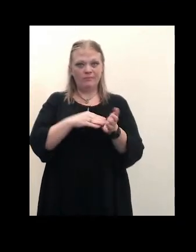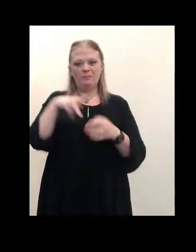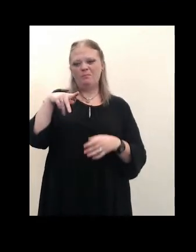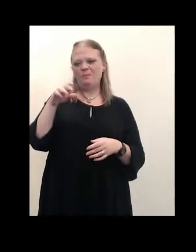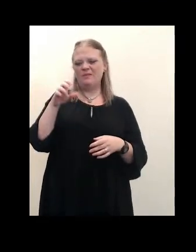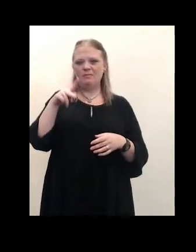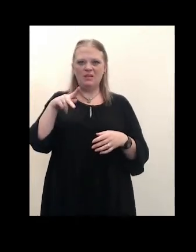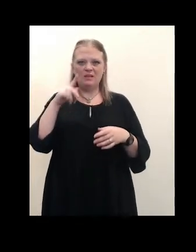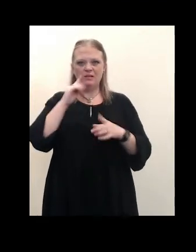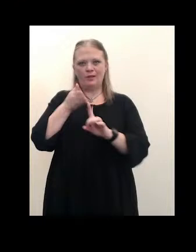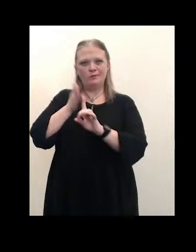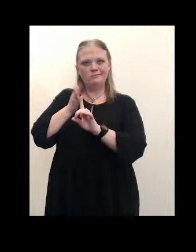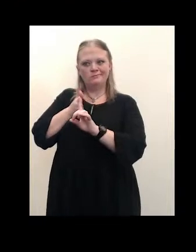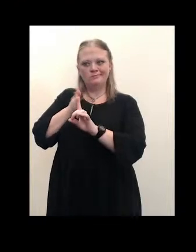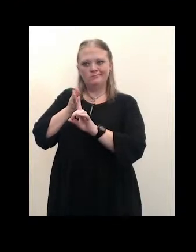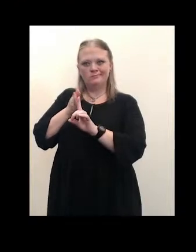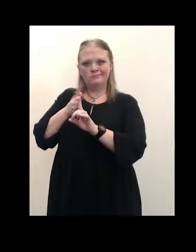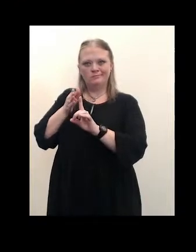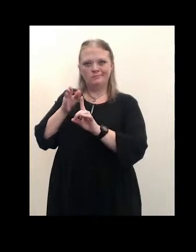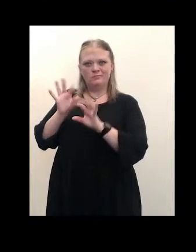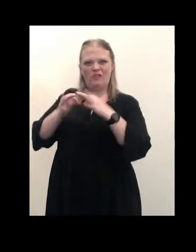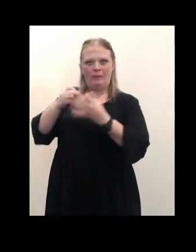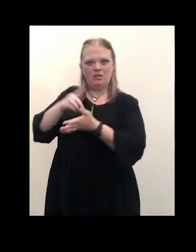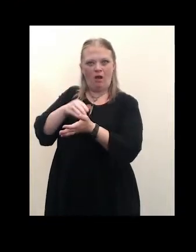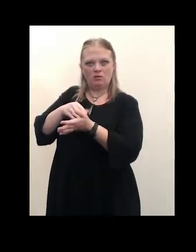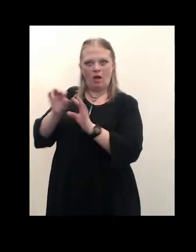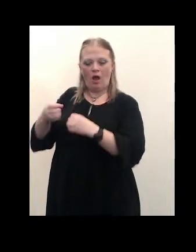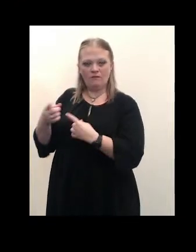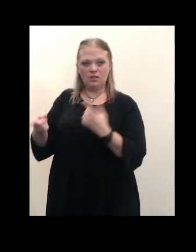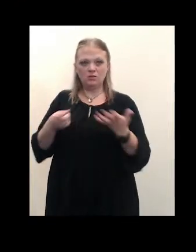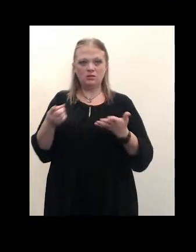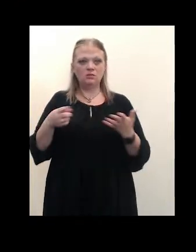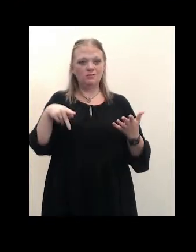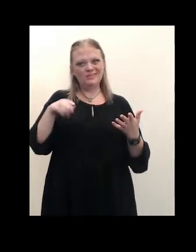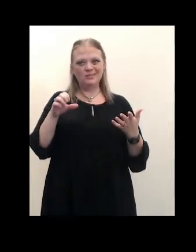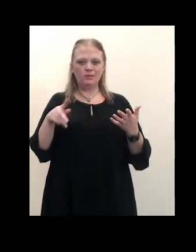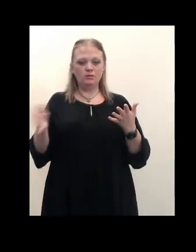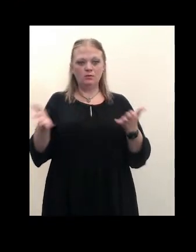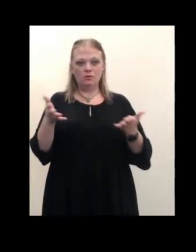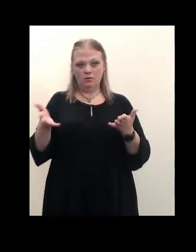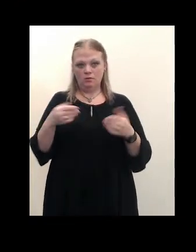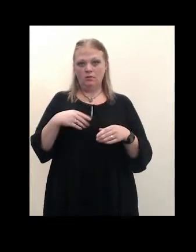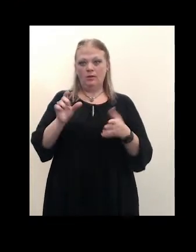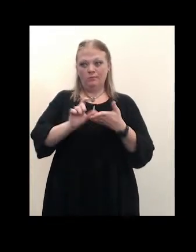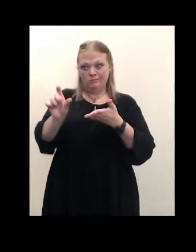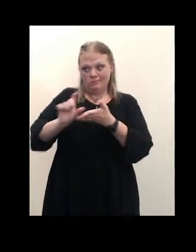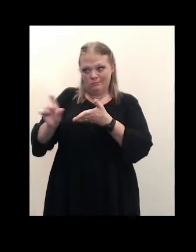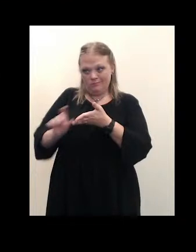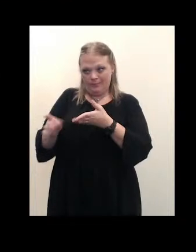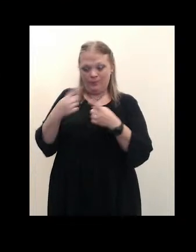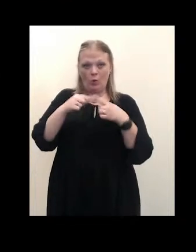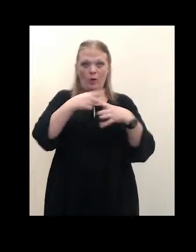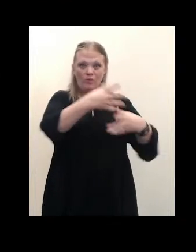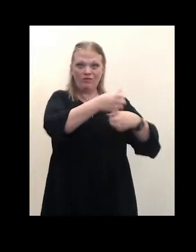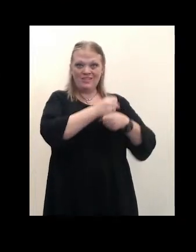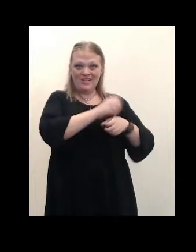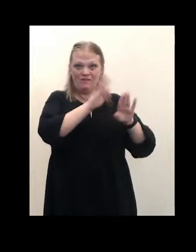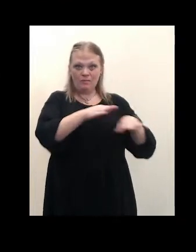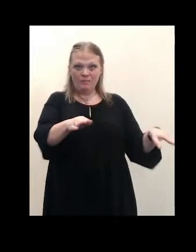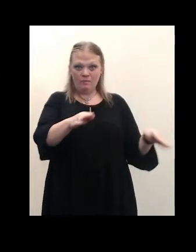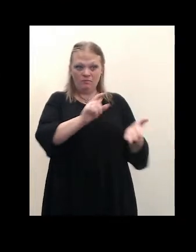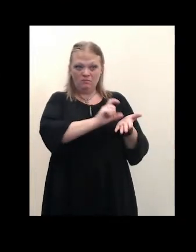still providing them with COVID-19 vaccine doses, and when we do receive the pediatric doses, we will offer it to